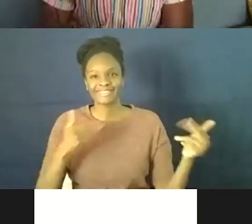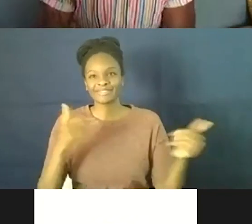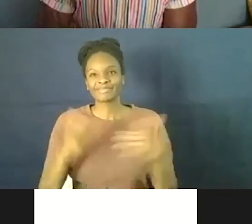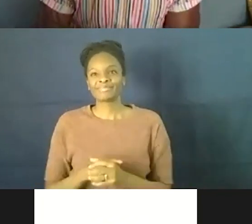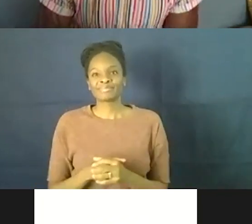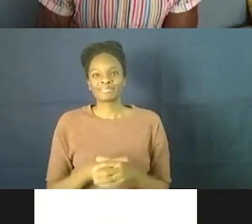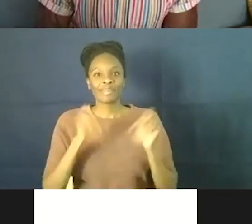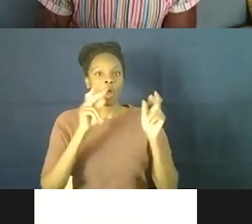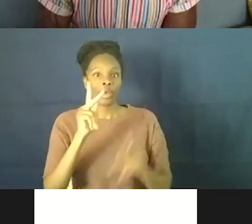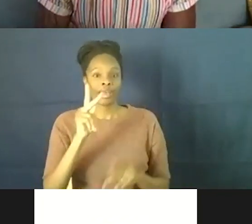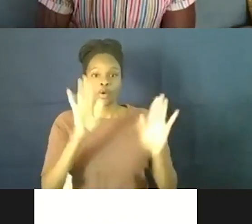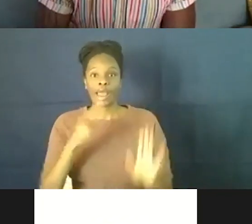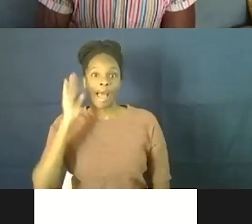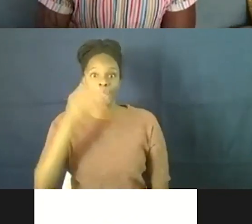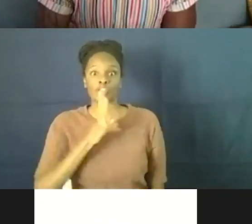Okay, great. I'm going to talk.